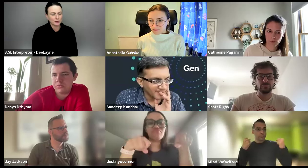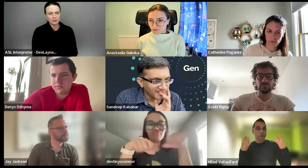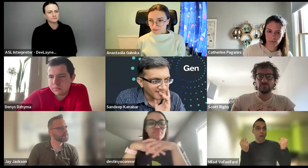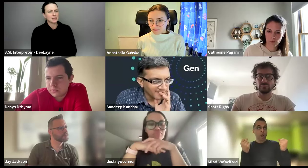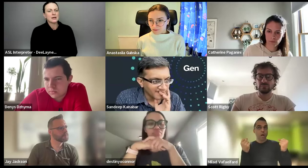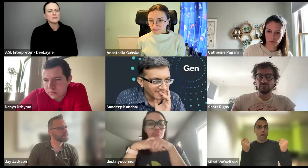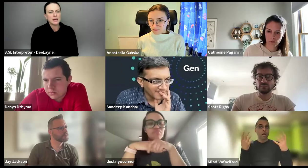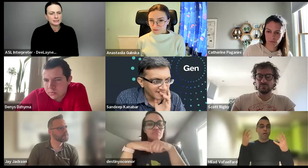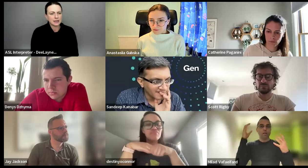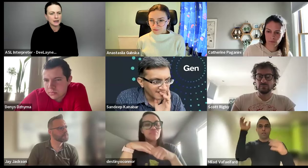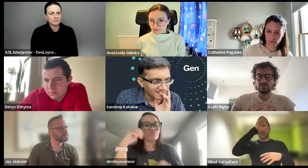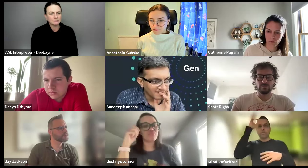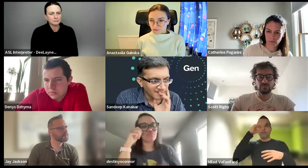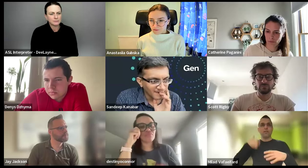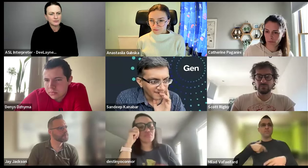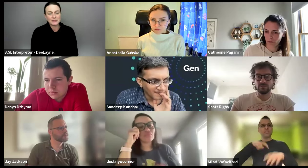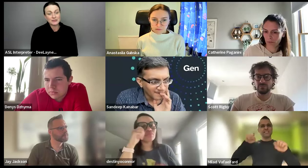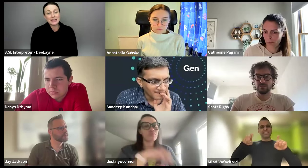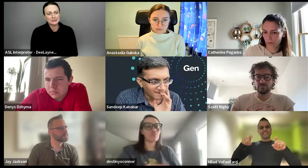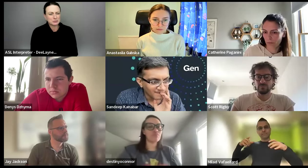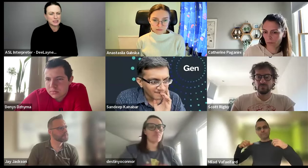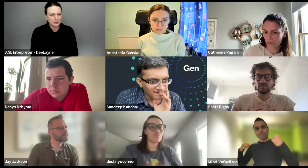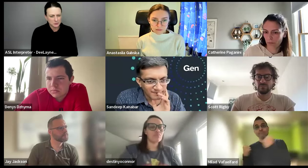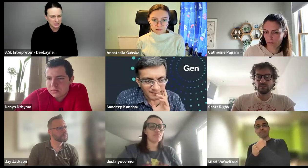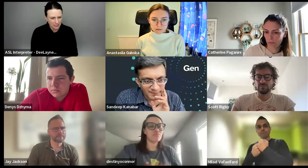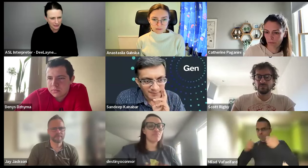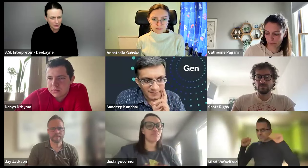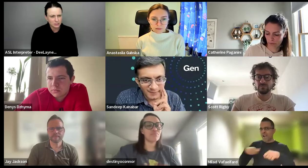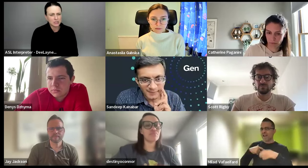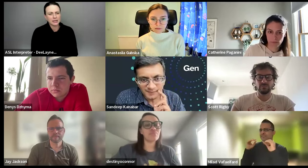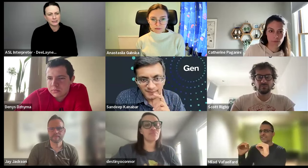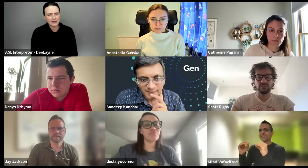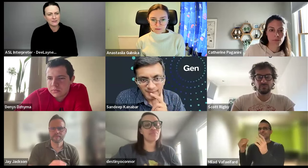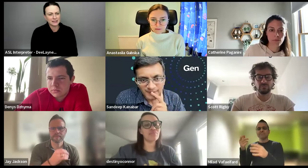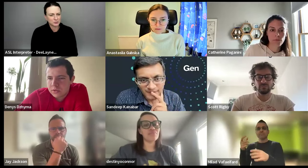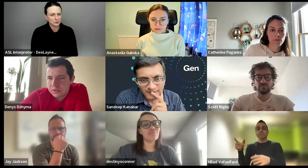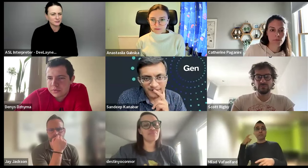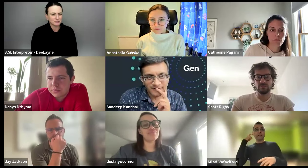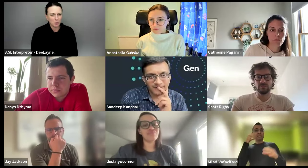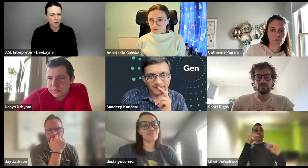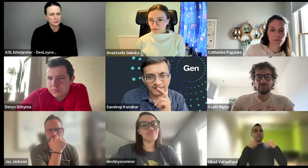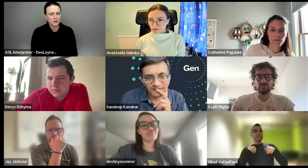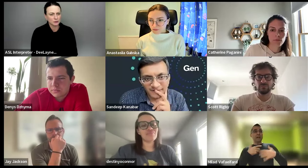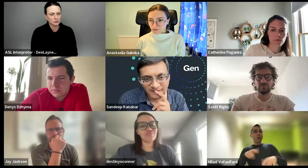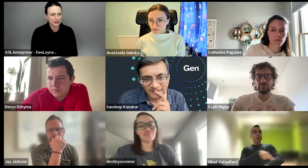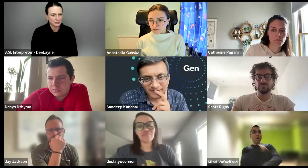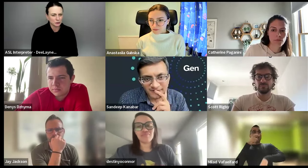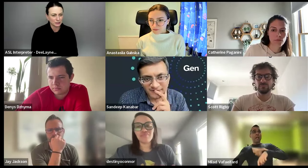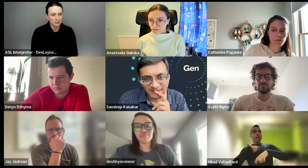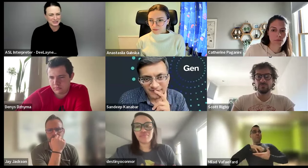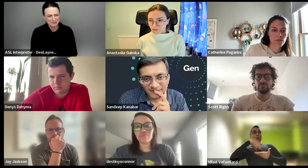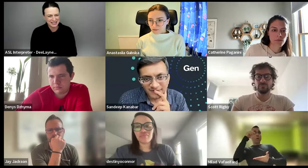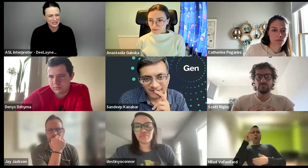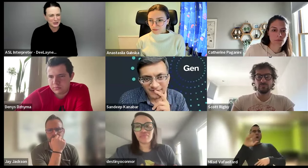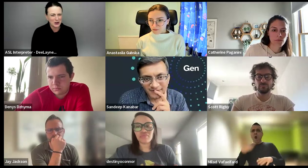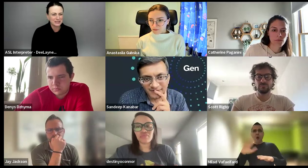language or whatever, that that they can just be exposed to sign language and have that sort of support while they're trying to learn a